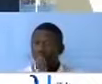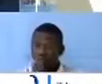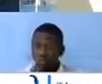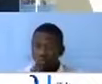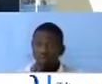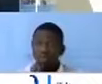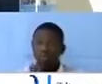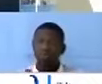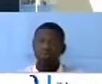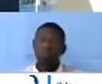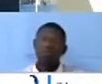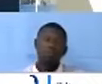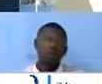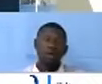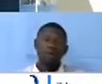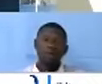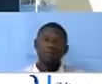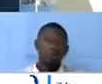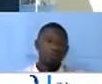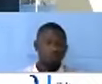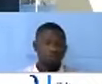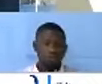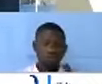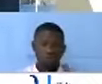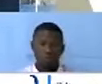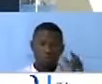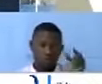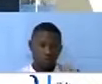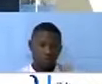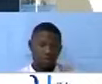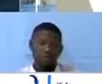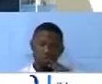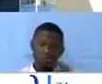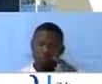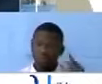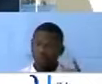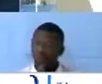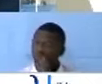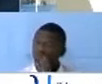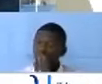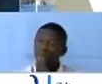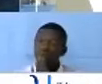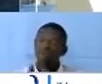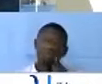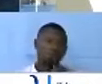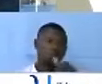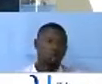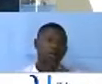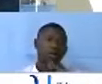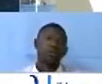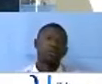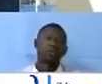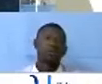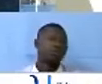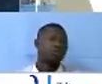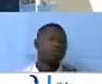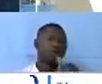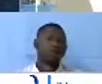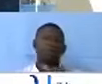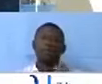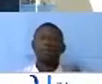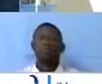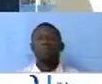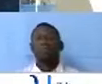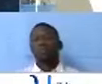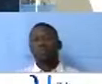fernde. You have no witness. Amulo ben sédé. To prove that you were not there or you were not involved. Mu mëna digal né ya nga